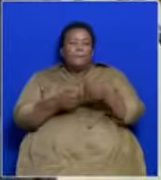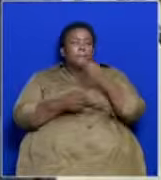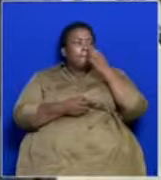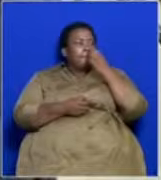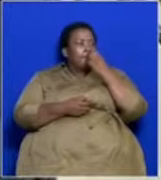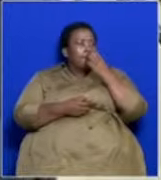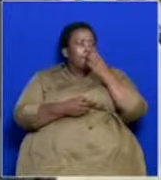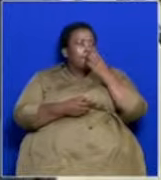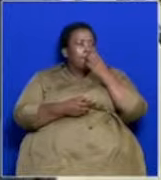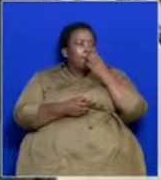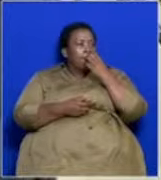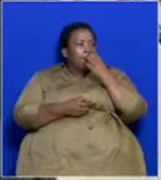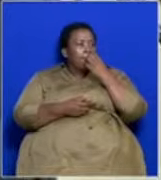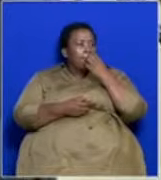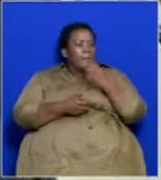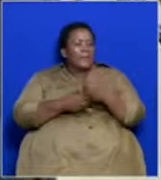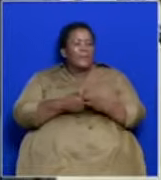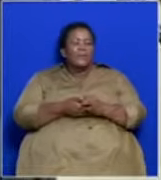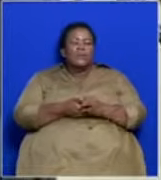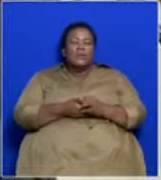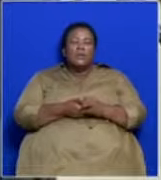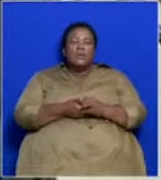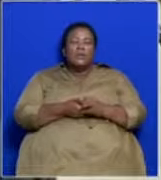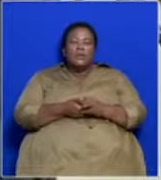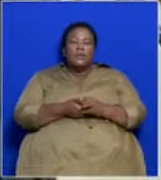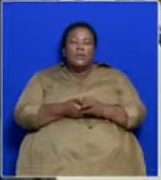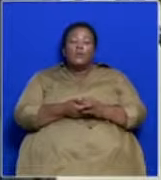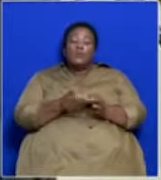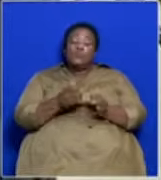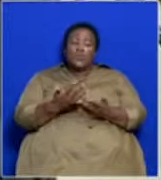based on that, he was no longer interested.